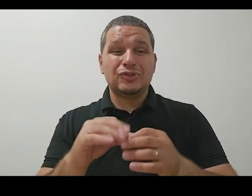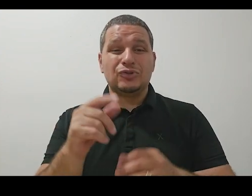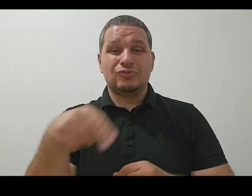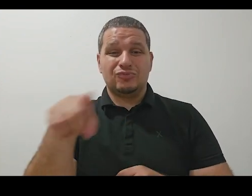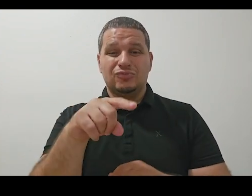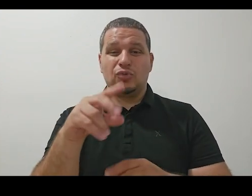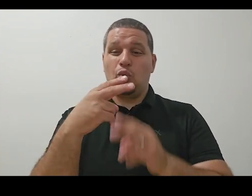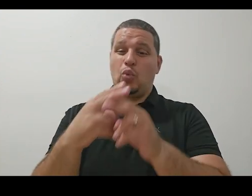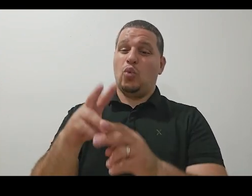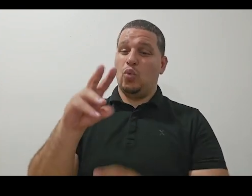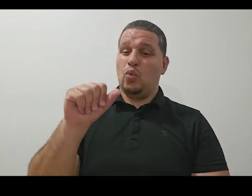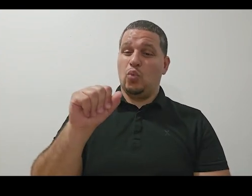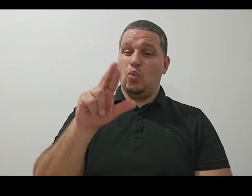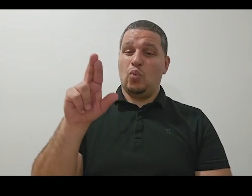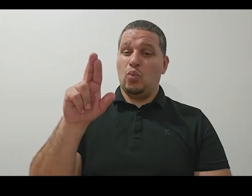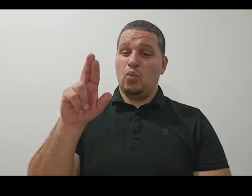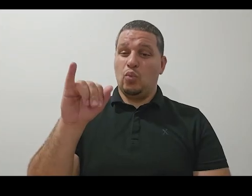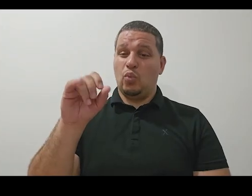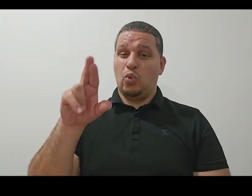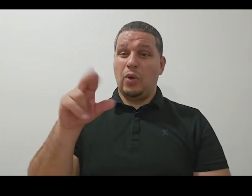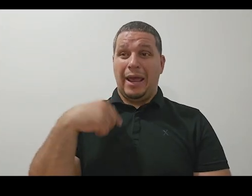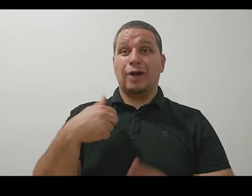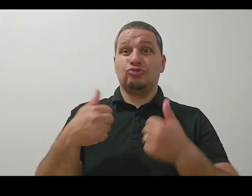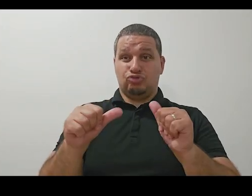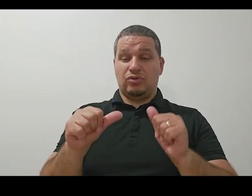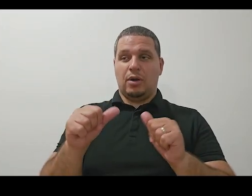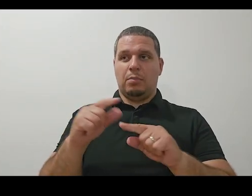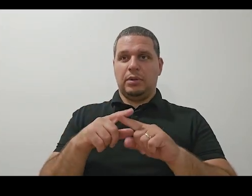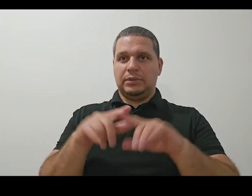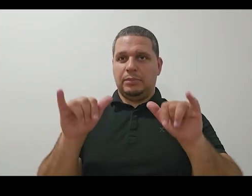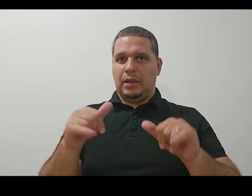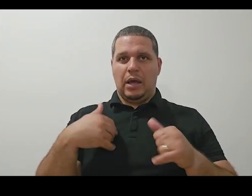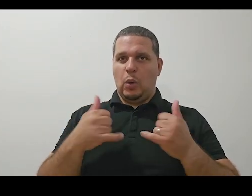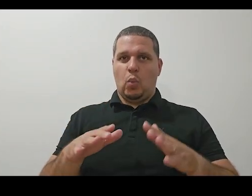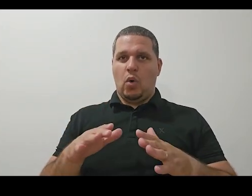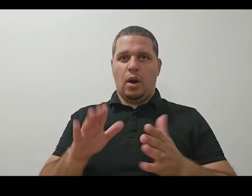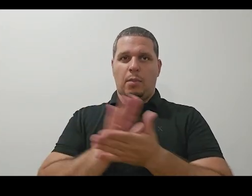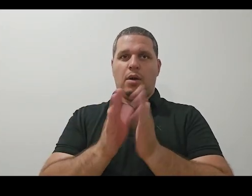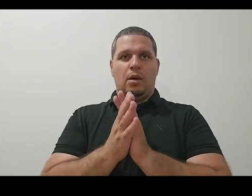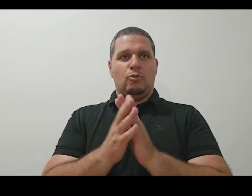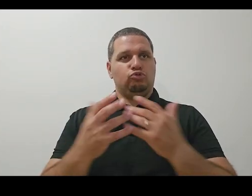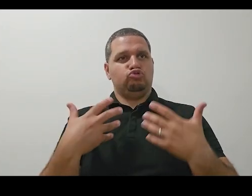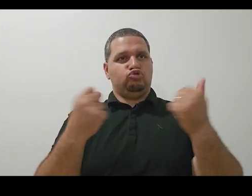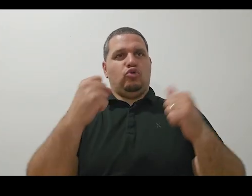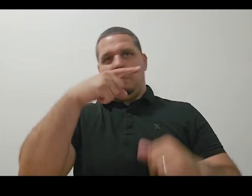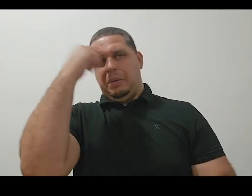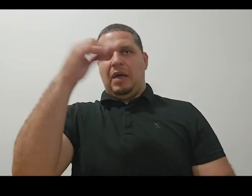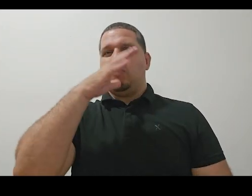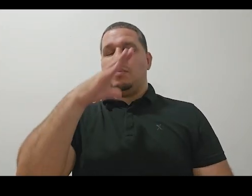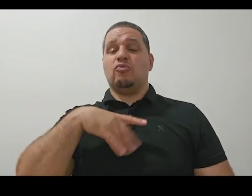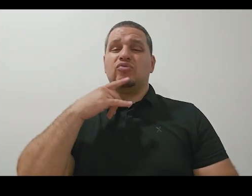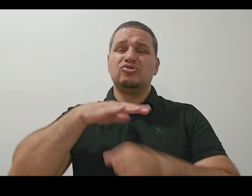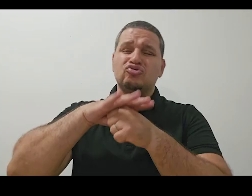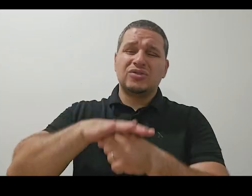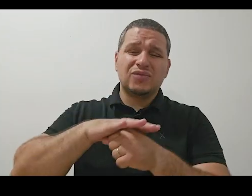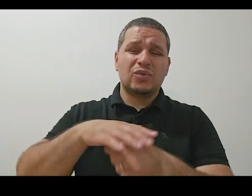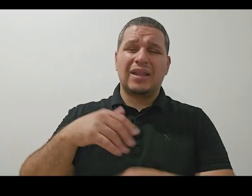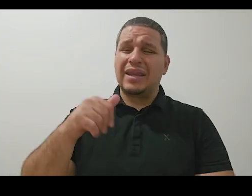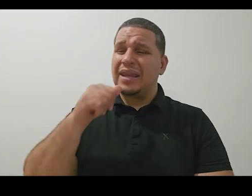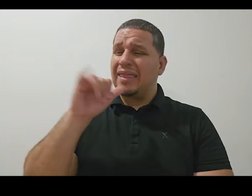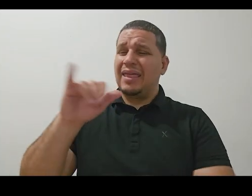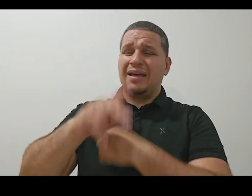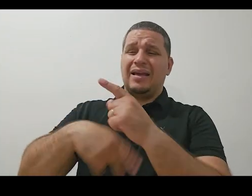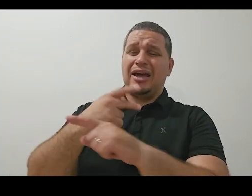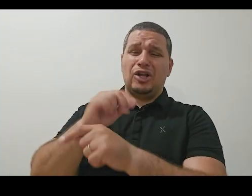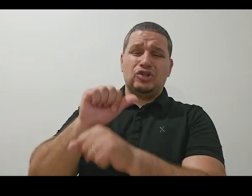like you mentioned, you and some people are the warriors. I try to be the warrior, but at the same time, I don't want to be the strong Black woman. It's very stressful. It's not a job